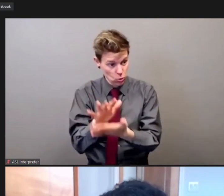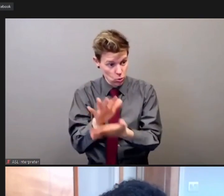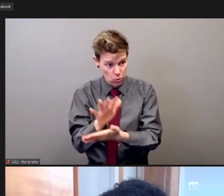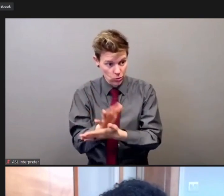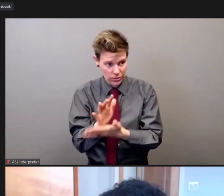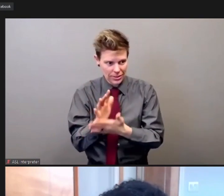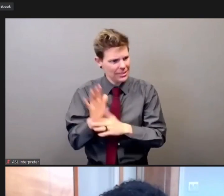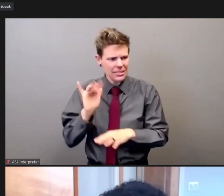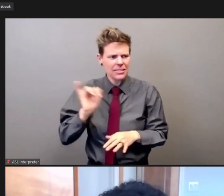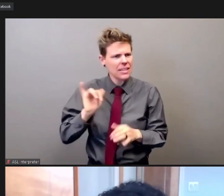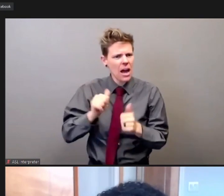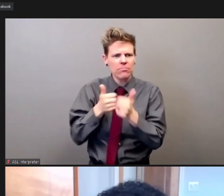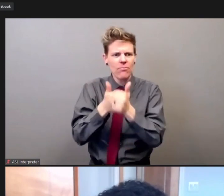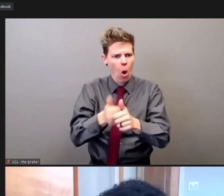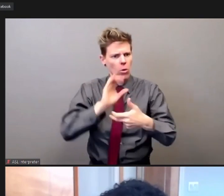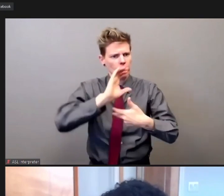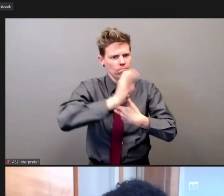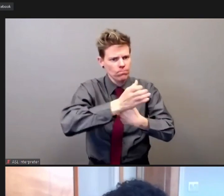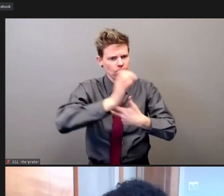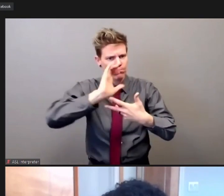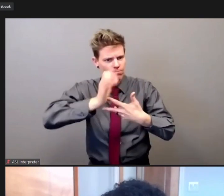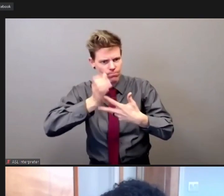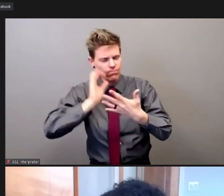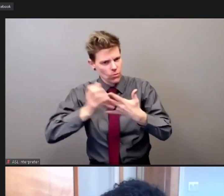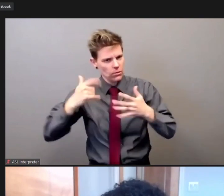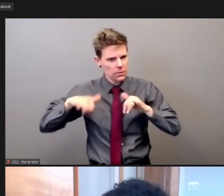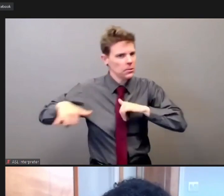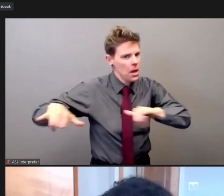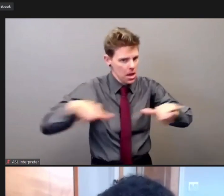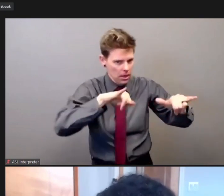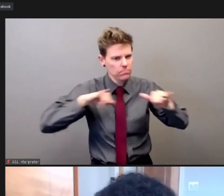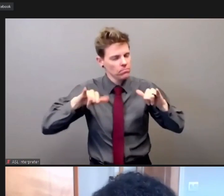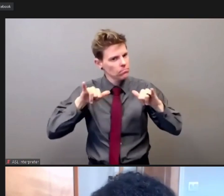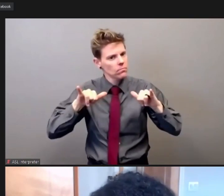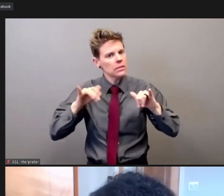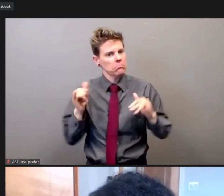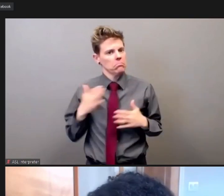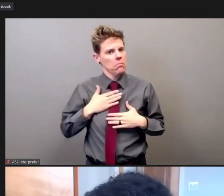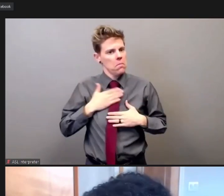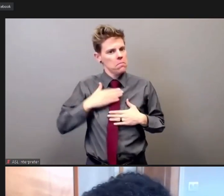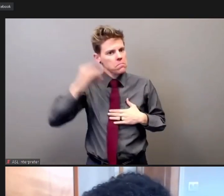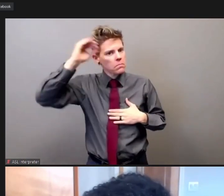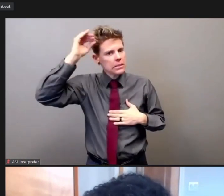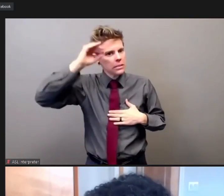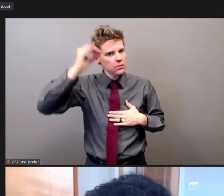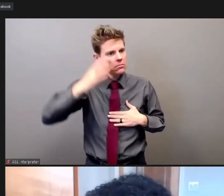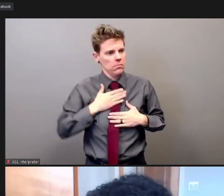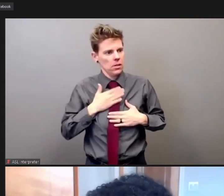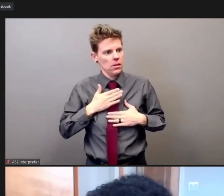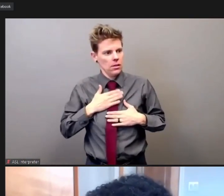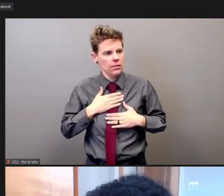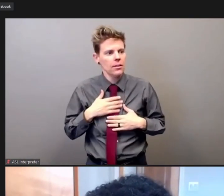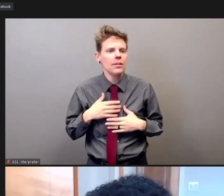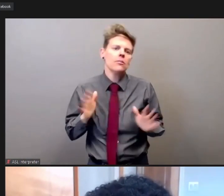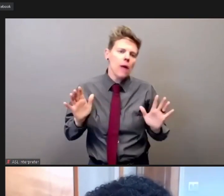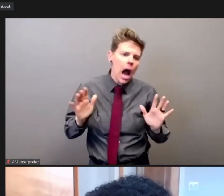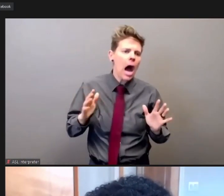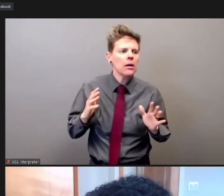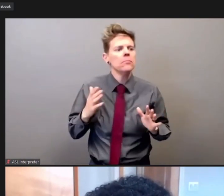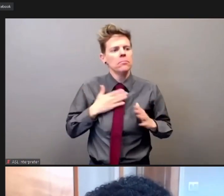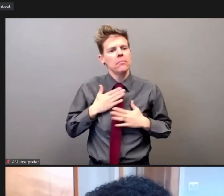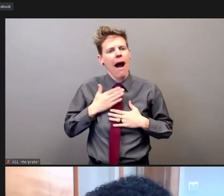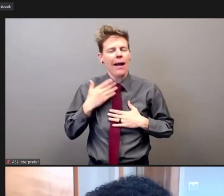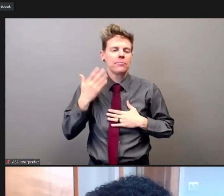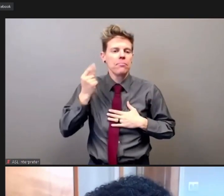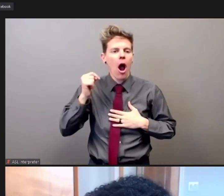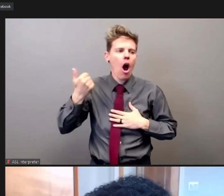we really are doing, in my opinion, and I think it's not just going to be mine, because other states are now asking us,